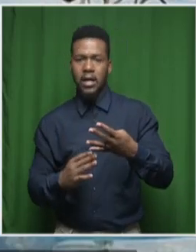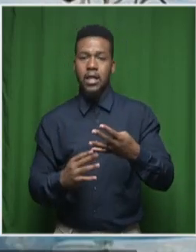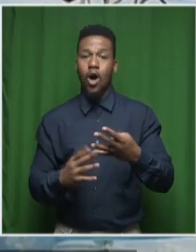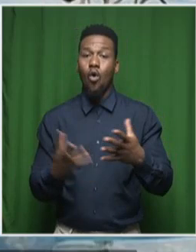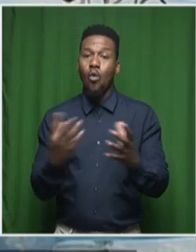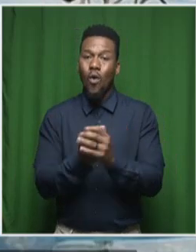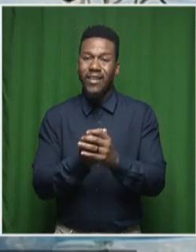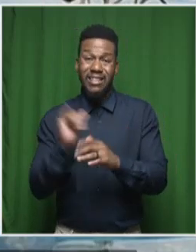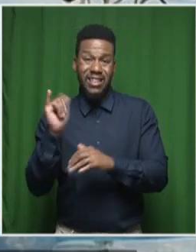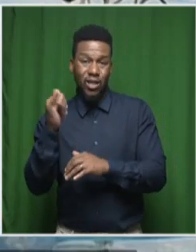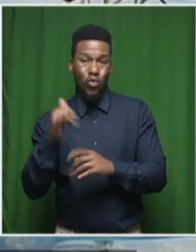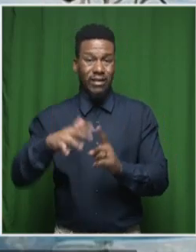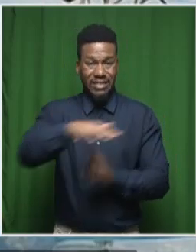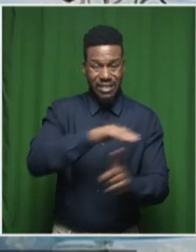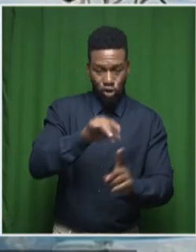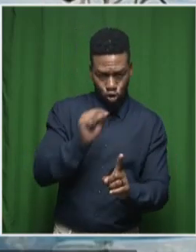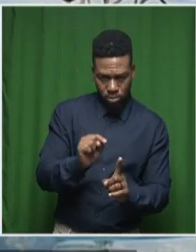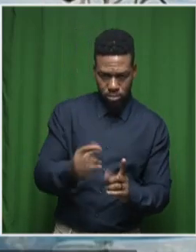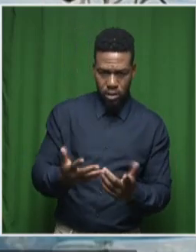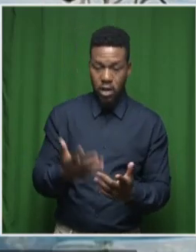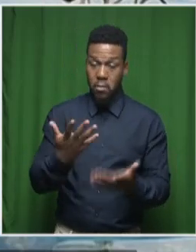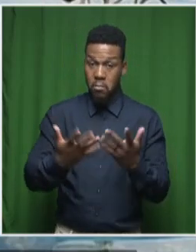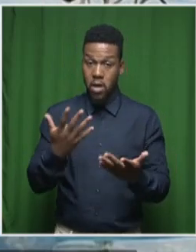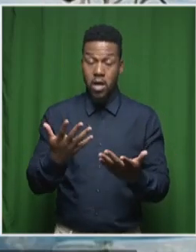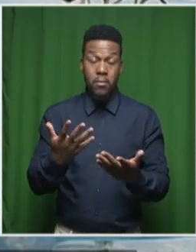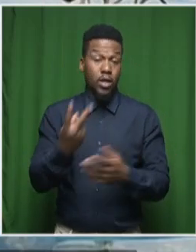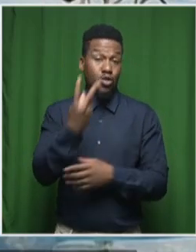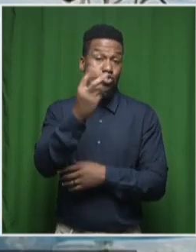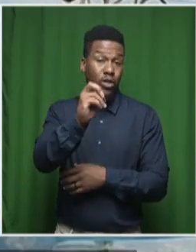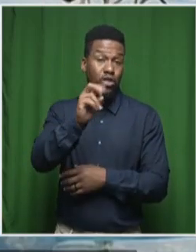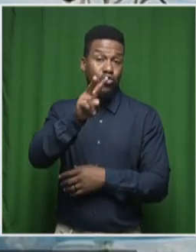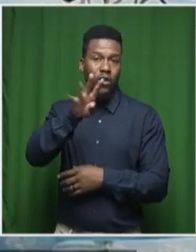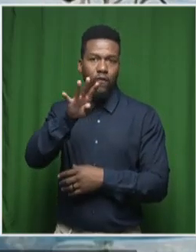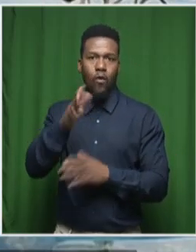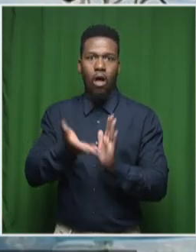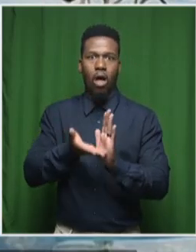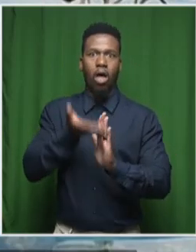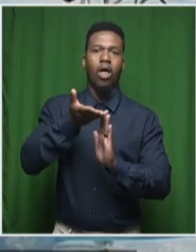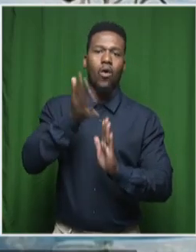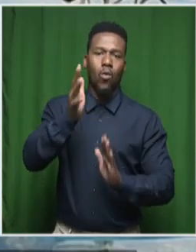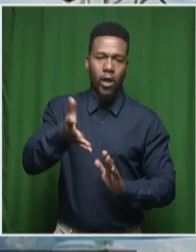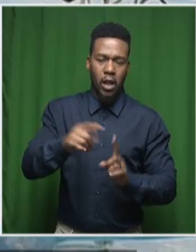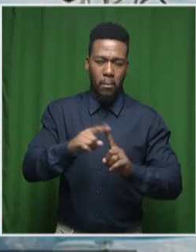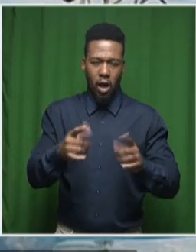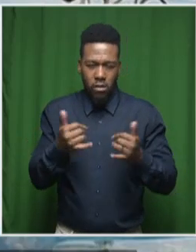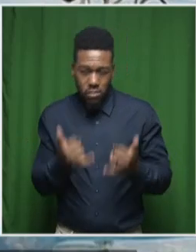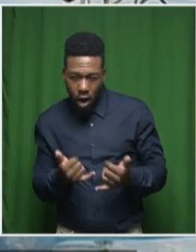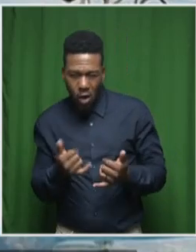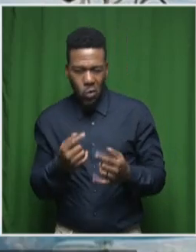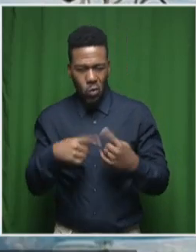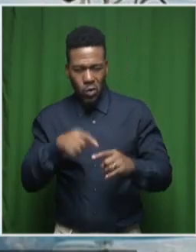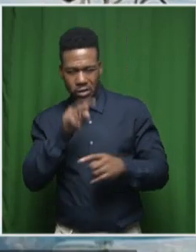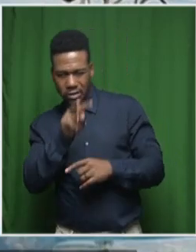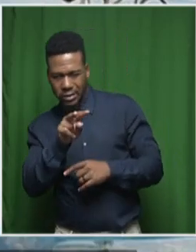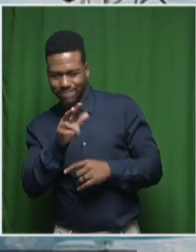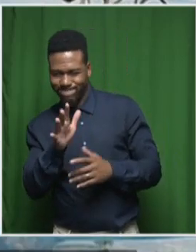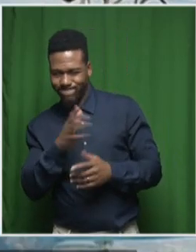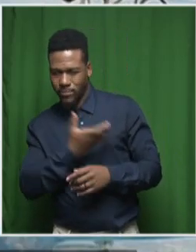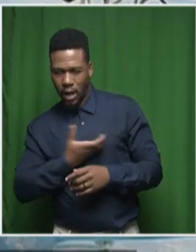are unlocked, our outlook for 2024 will certainly be uplifted. But as things stand, we still see a